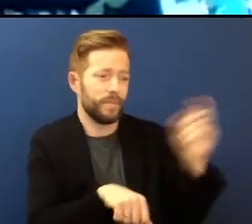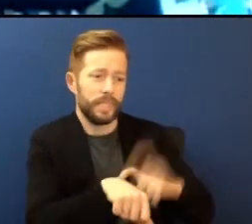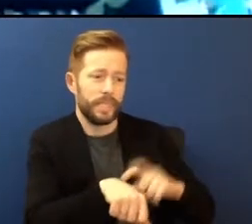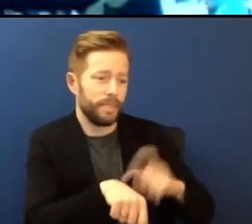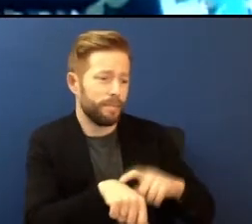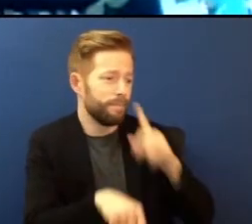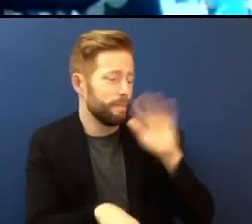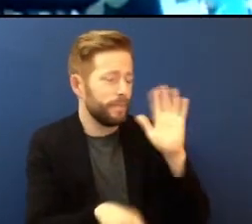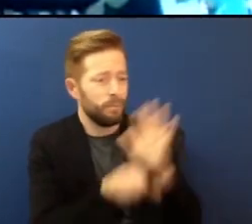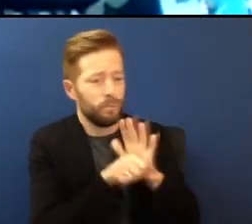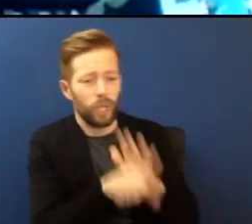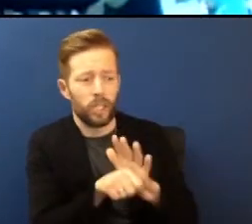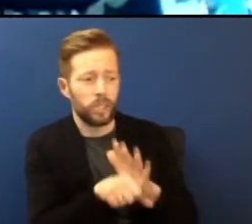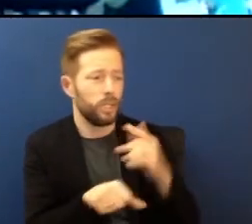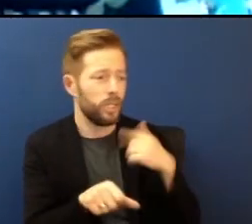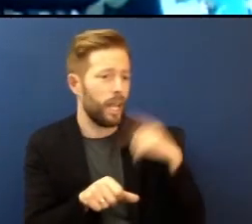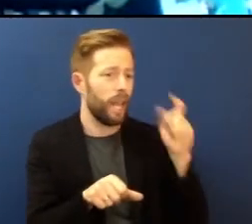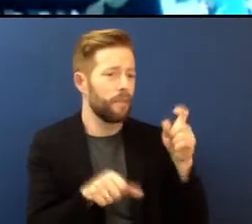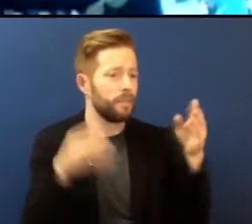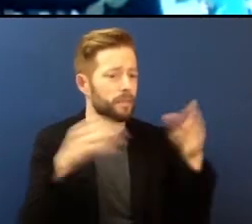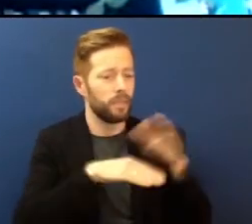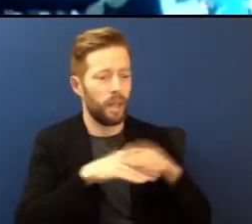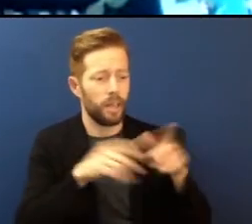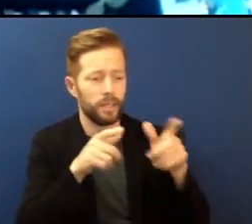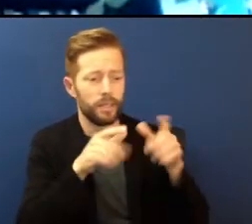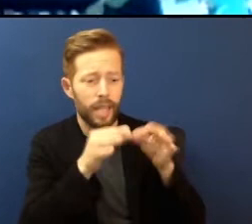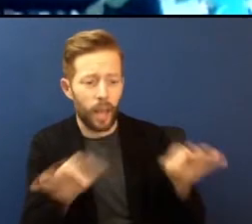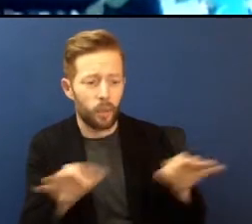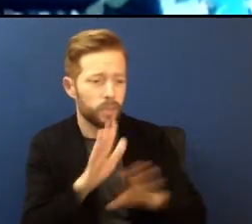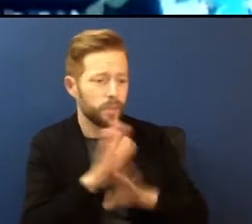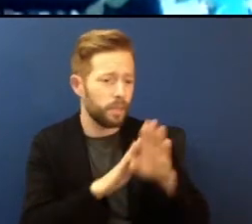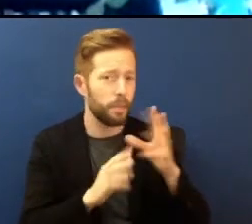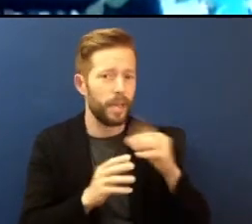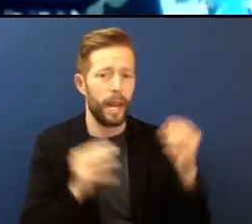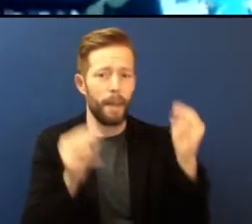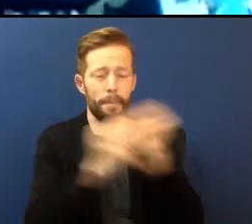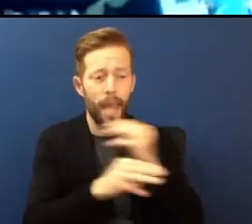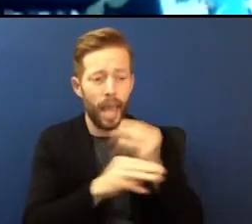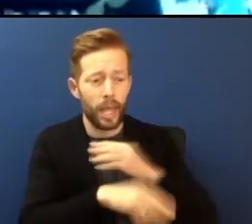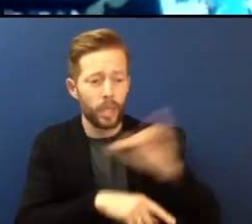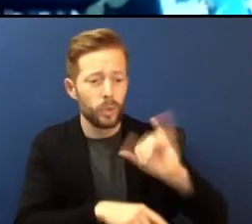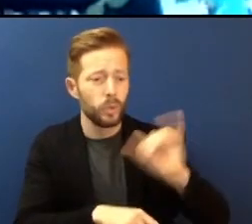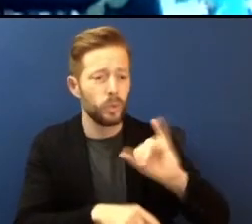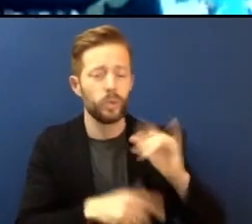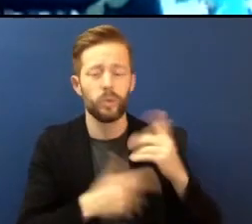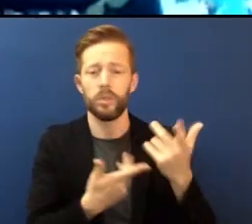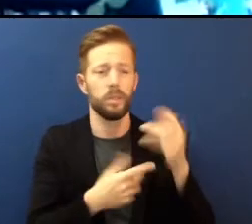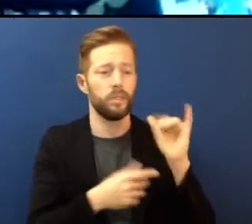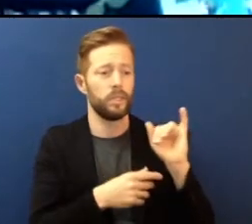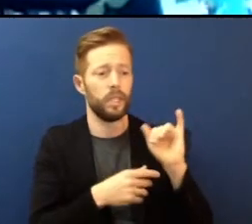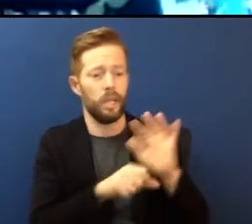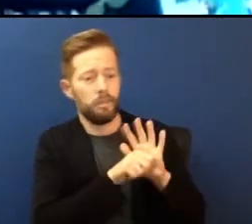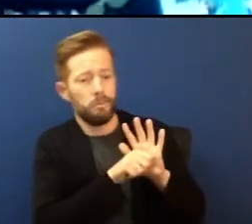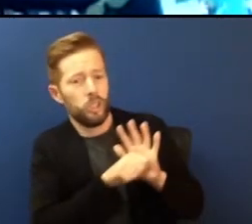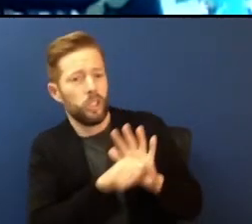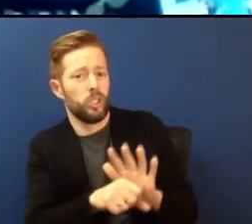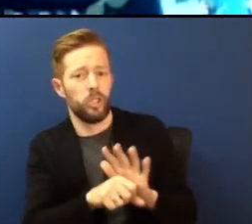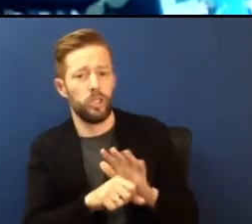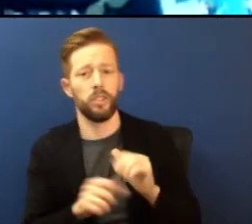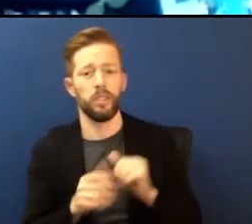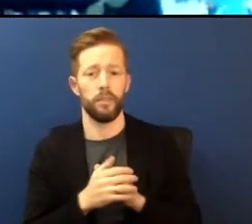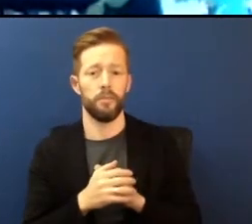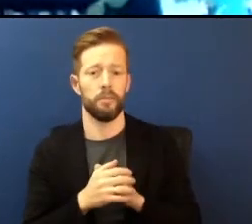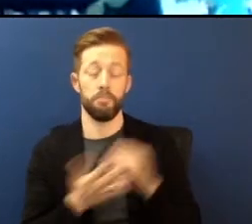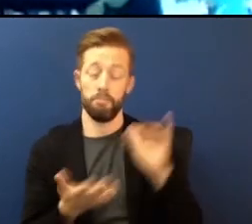don't really see how we have time for it. There's all this pressure to work on language development, and math is also an area that is being